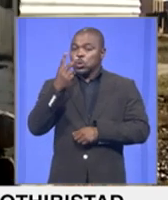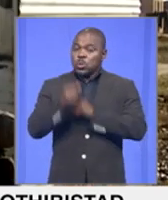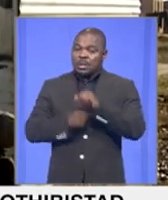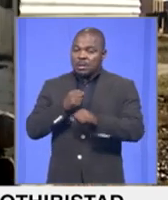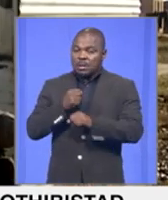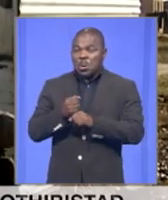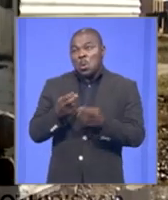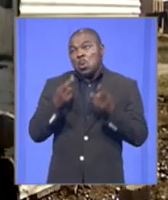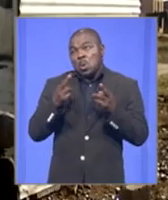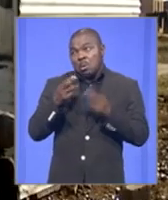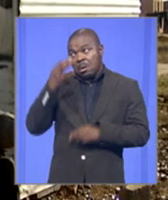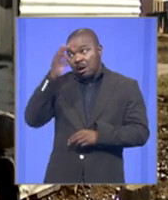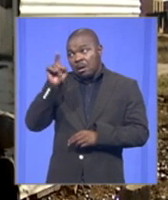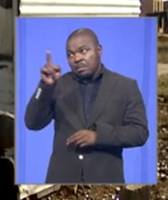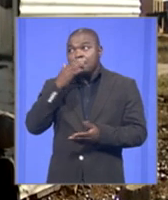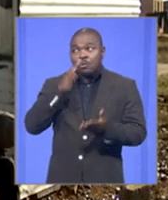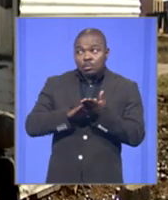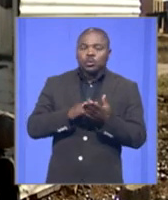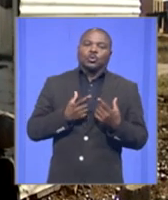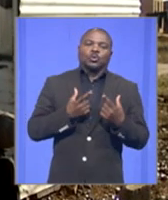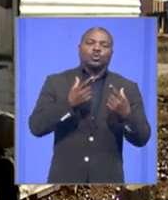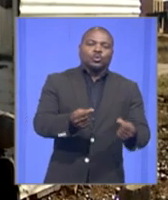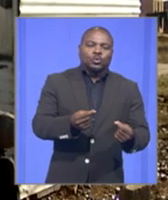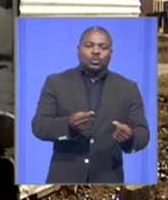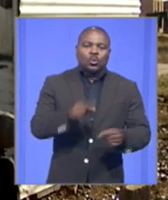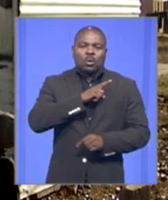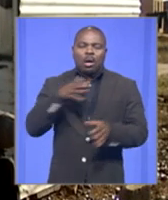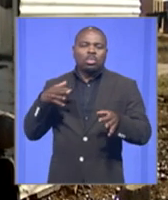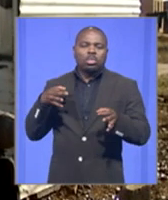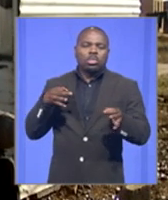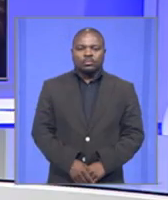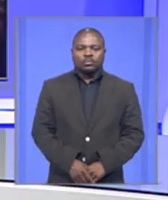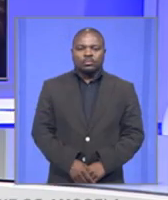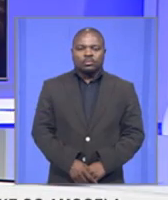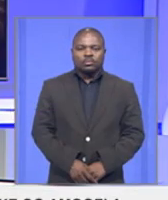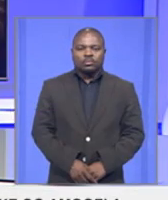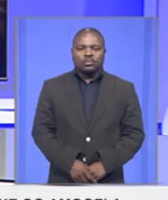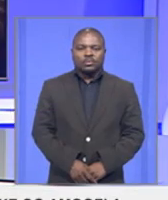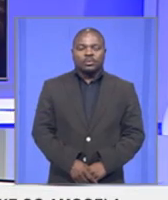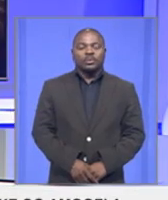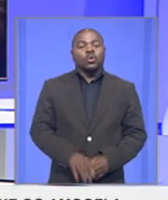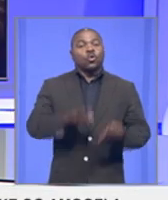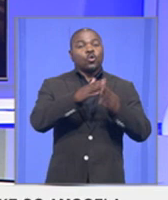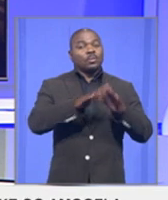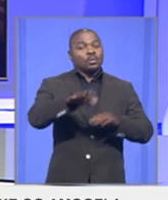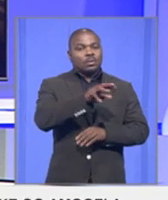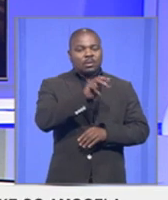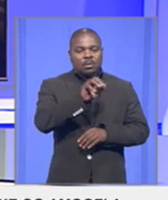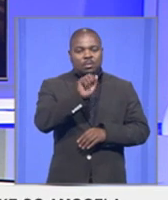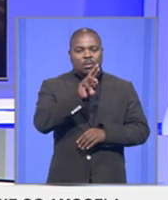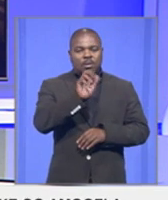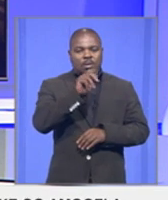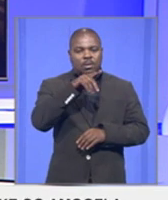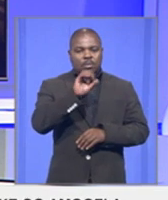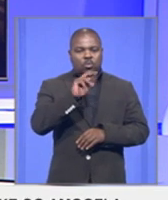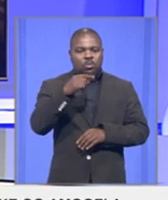o solofela gore puso e tla diragatsa ditsholofetso tsa yona tsa dingwaga tse di fetileng. Baagi kwa motseng wa Marapong kwa Sekhukhune ba re